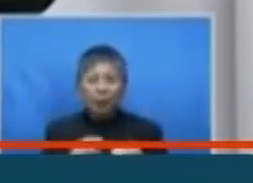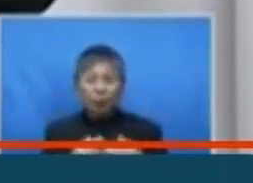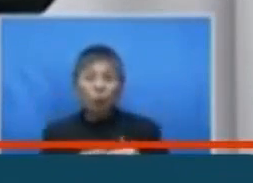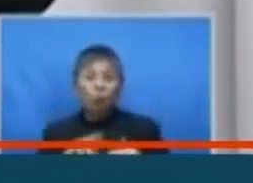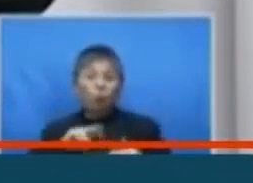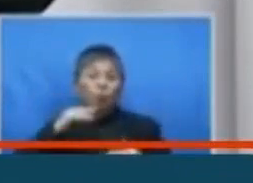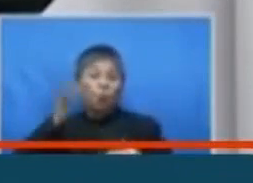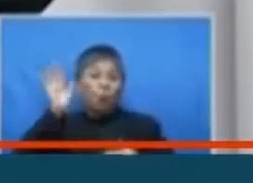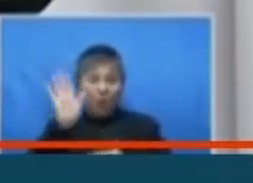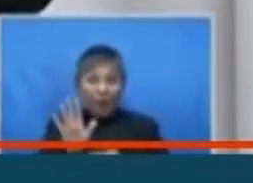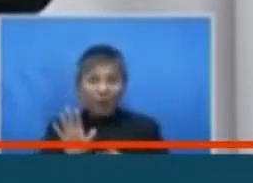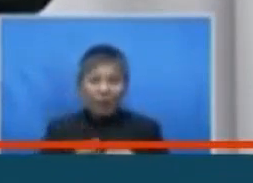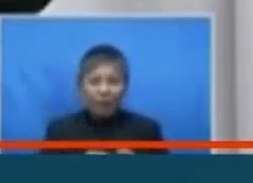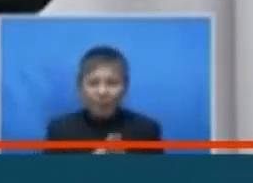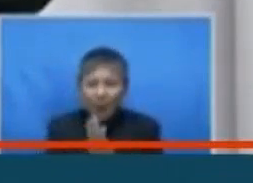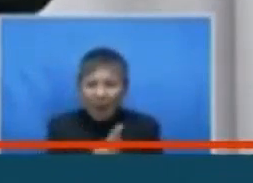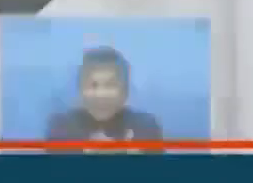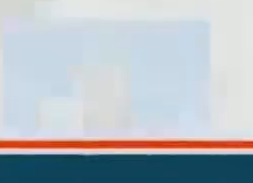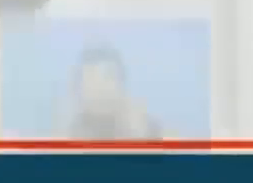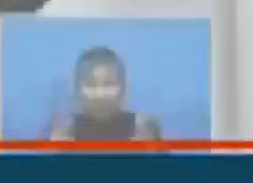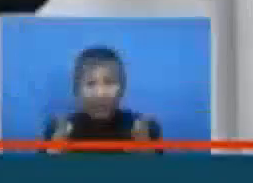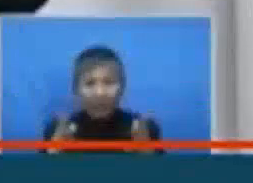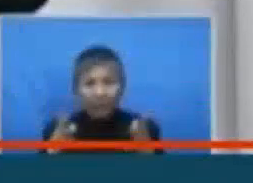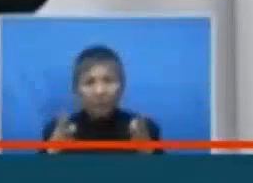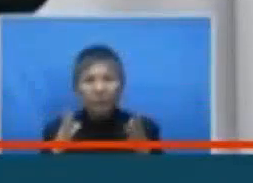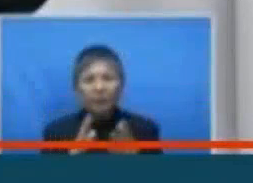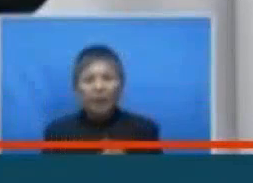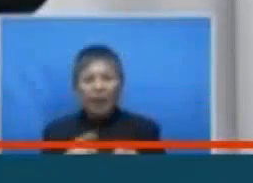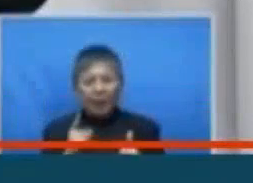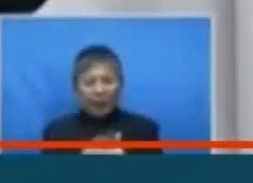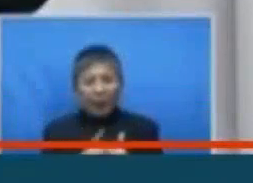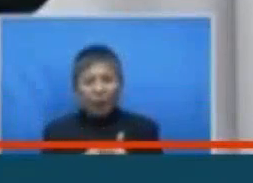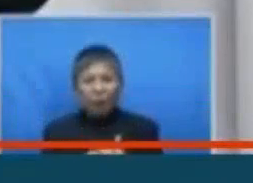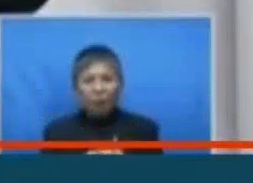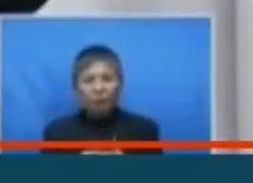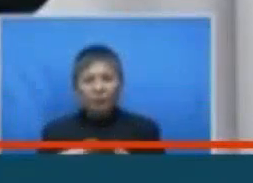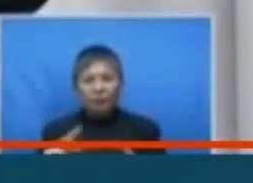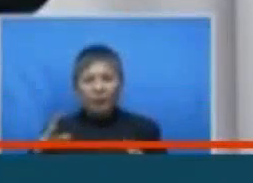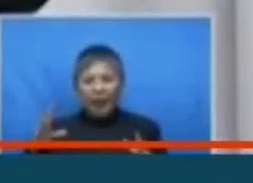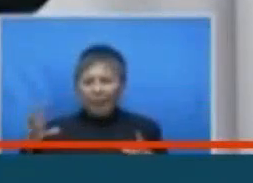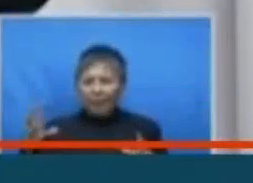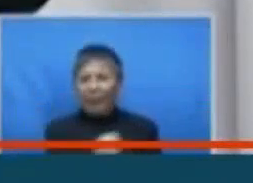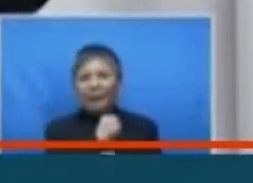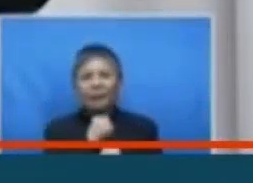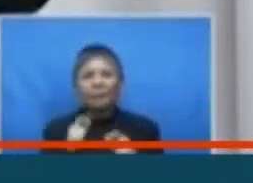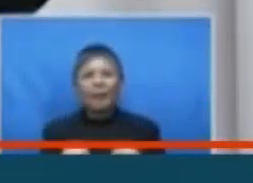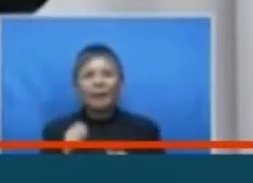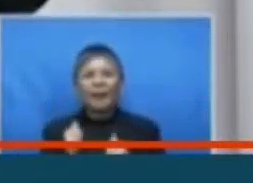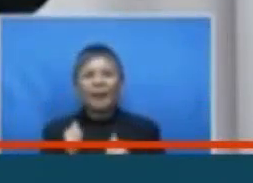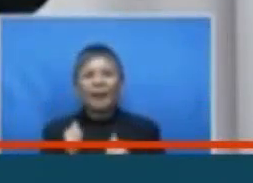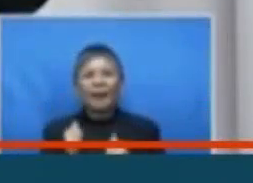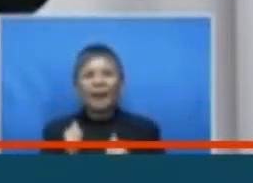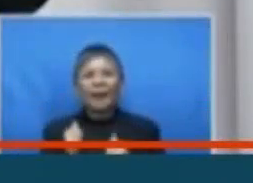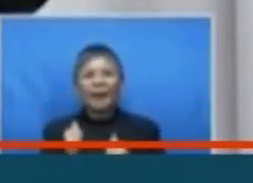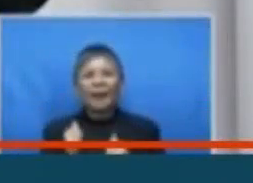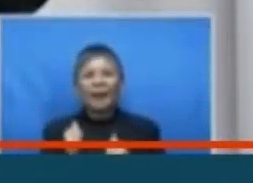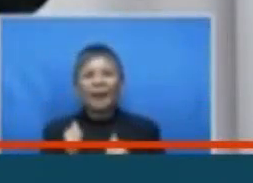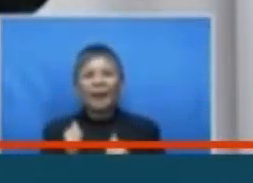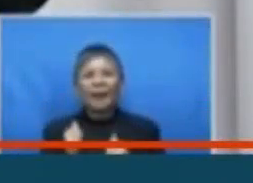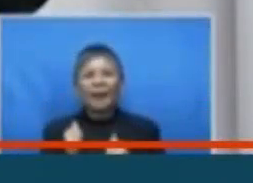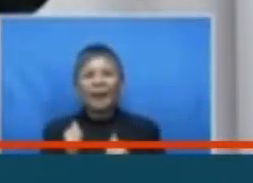most of the momentum of the ongoing crisis. We must make the most of this moment of crisis. We must